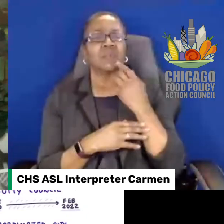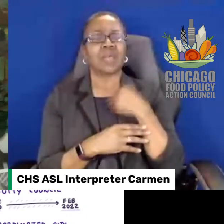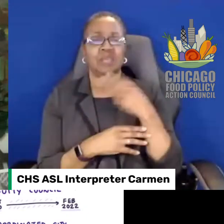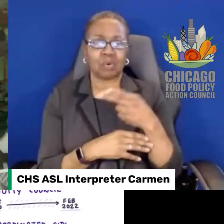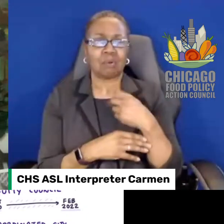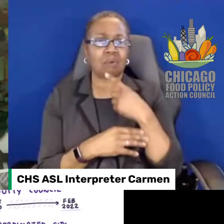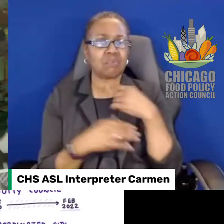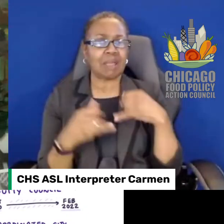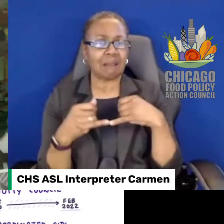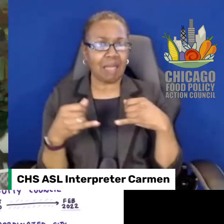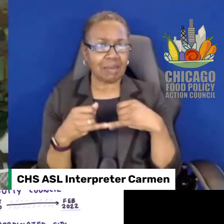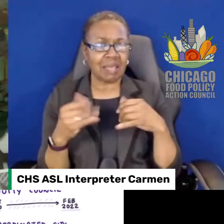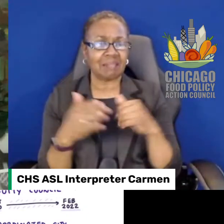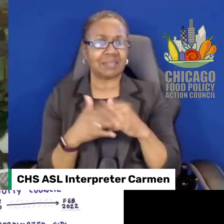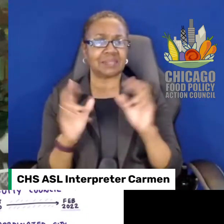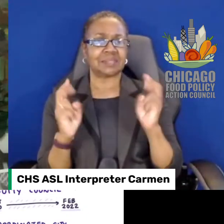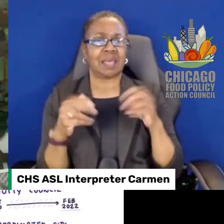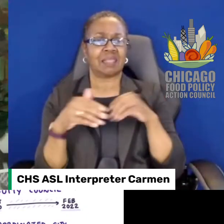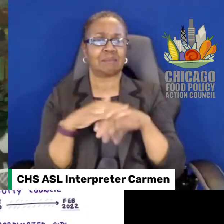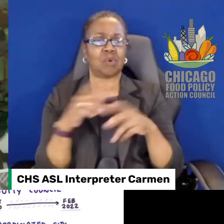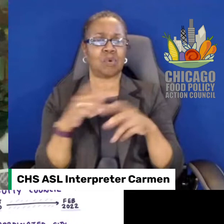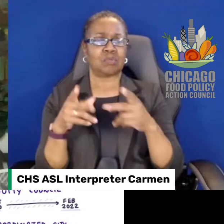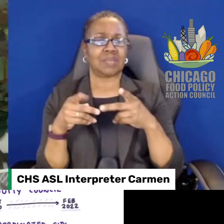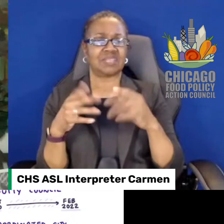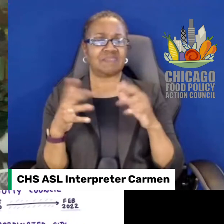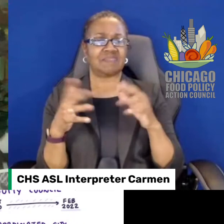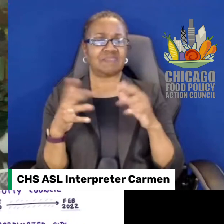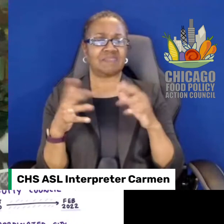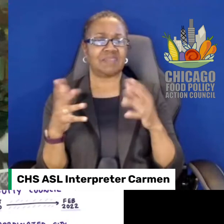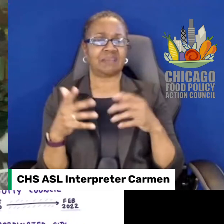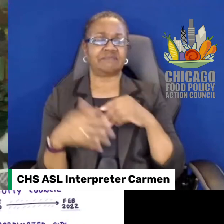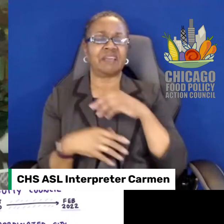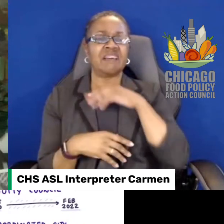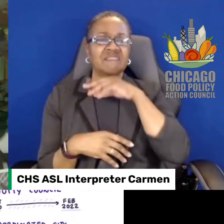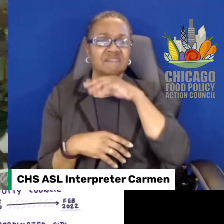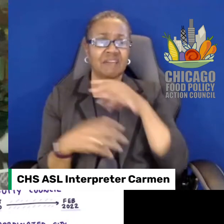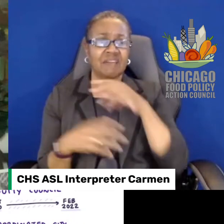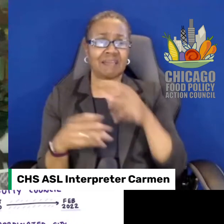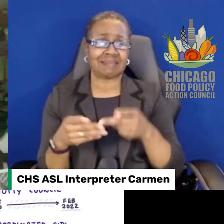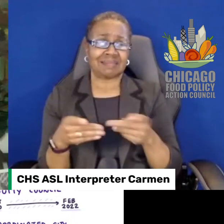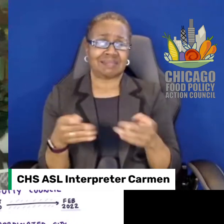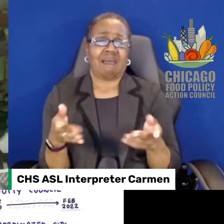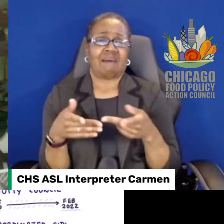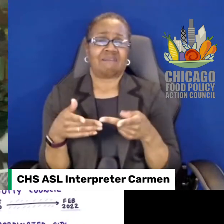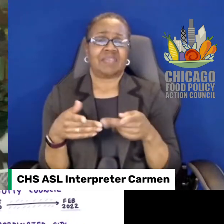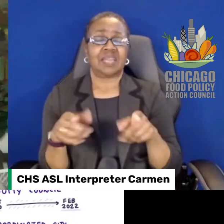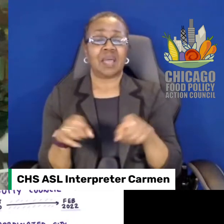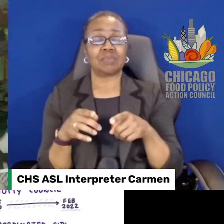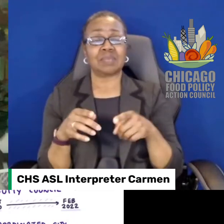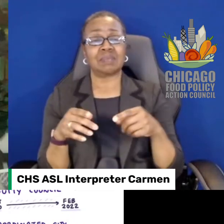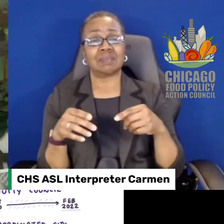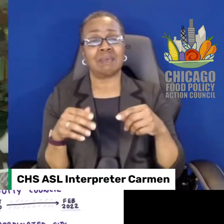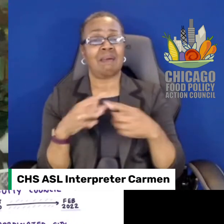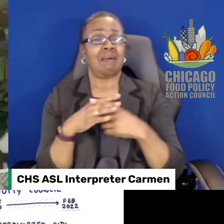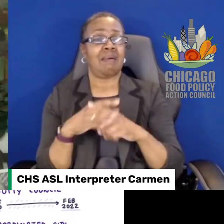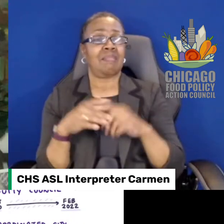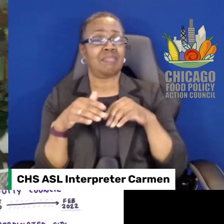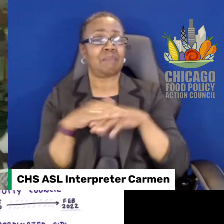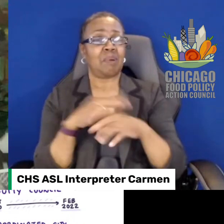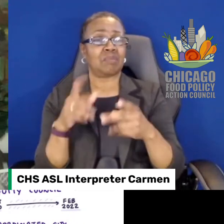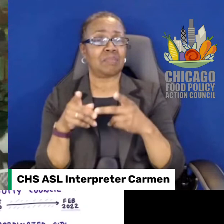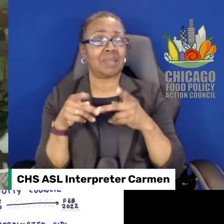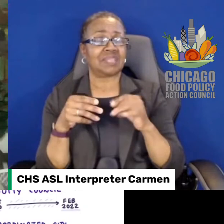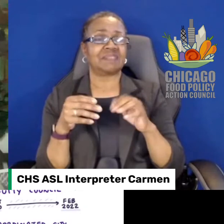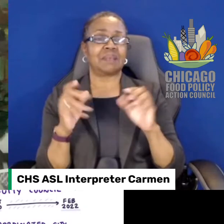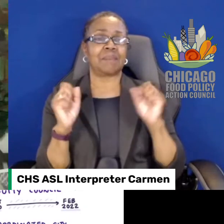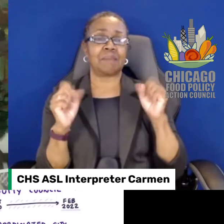kind of the birthplace of a lot of funky stuff, can also be the birthplace of some amazing things. And